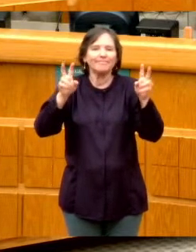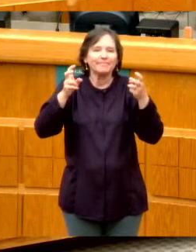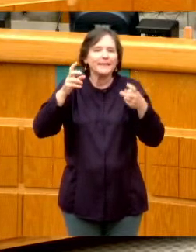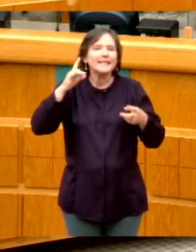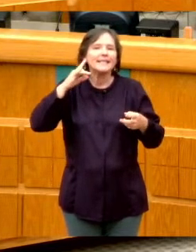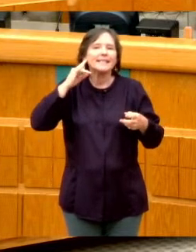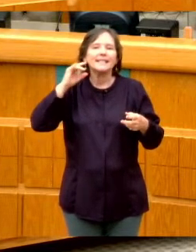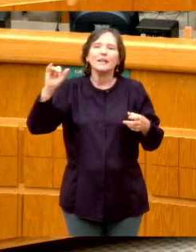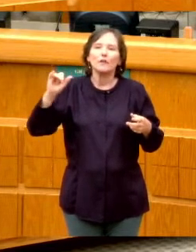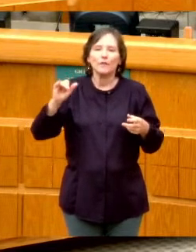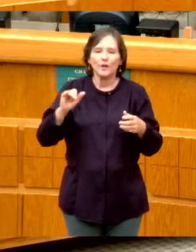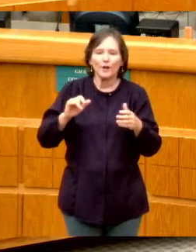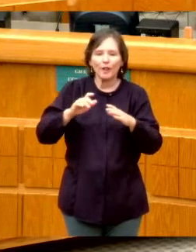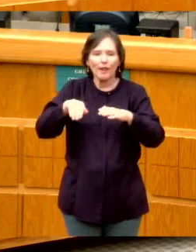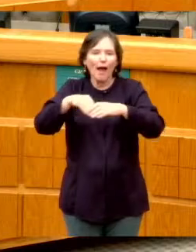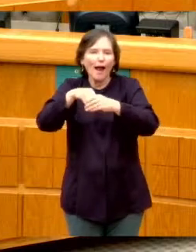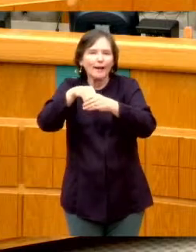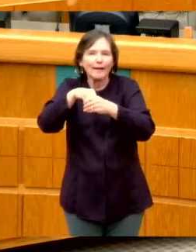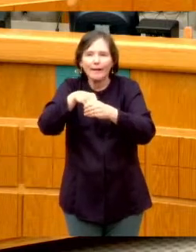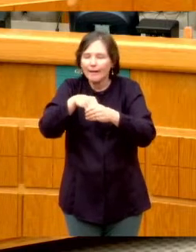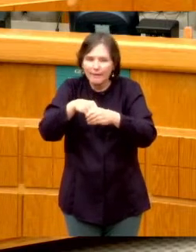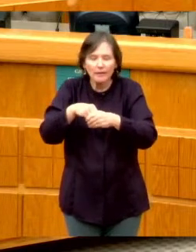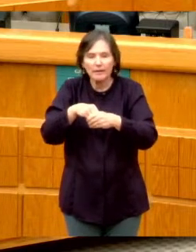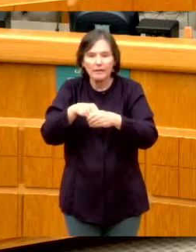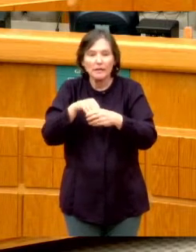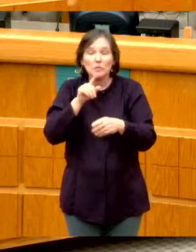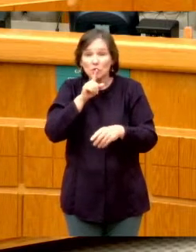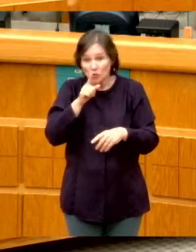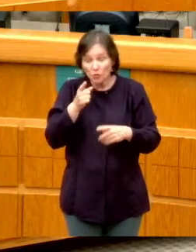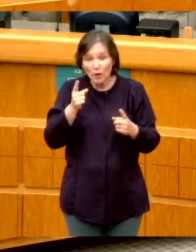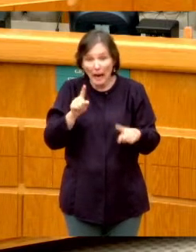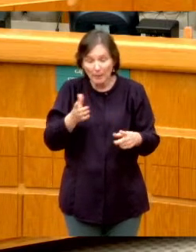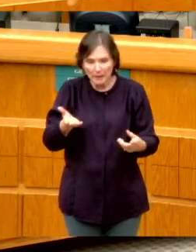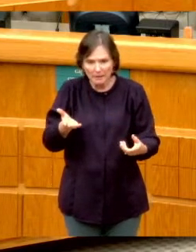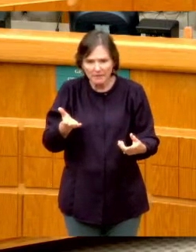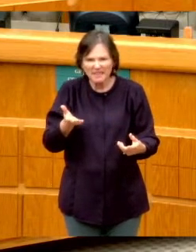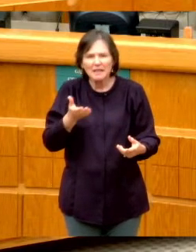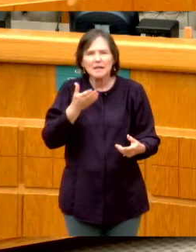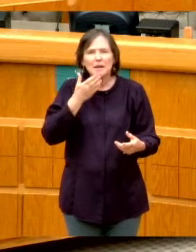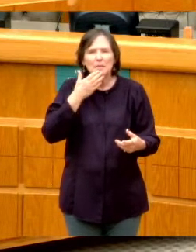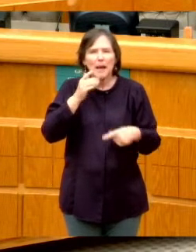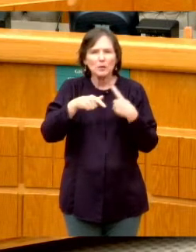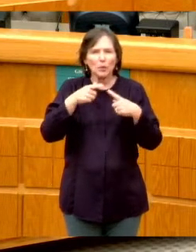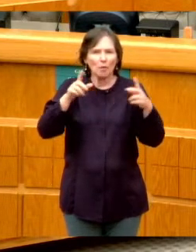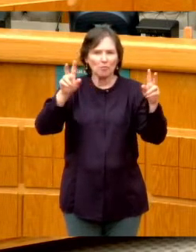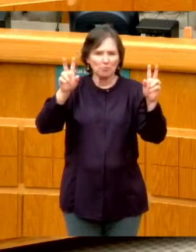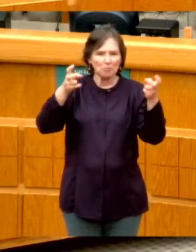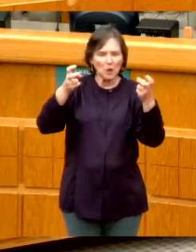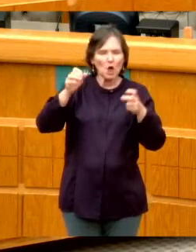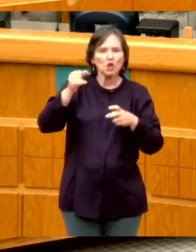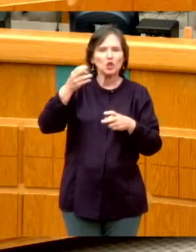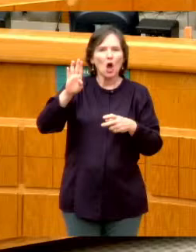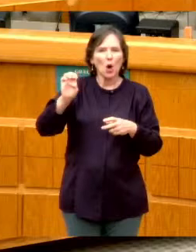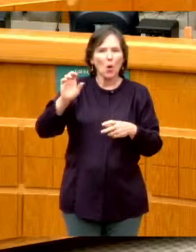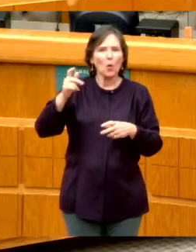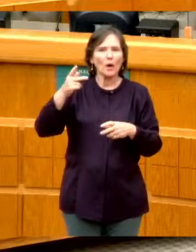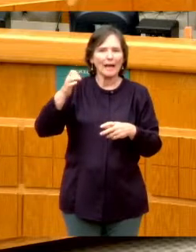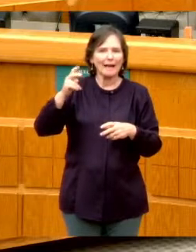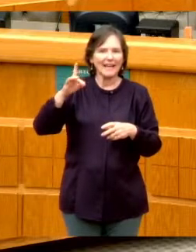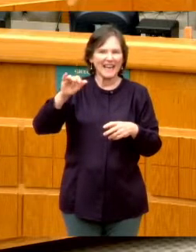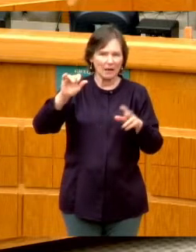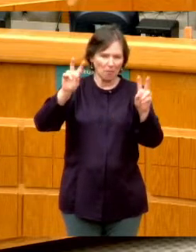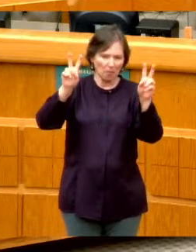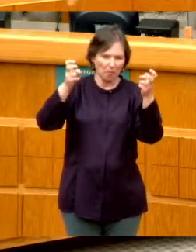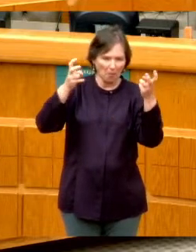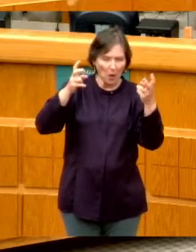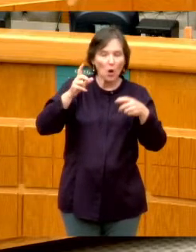linings, and probably best said in the words of Joe Kennedy, when the going gets tough, the tough get going. And